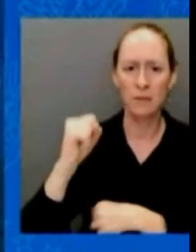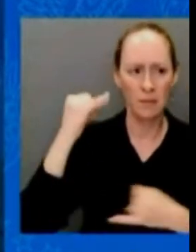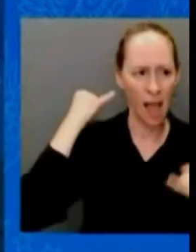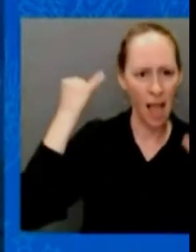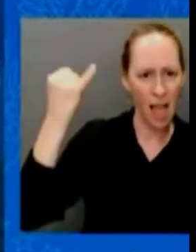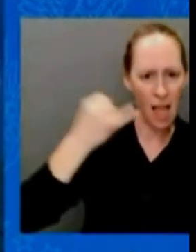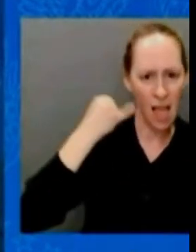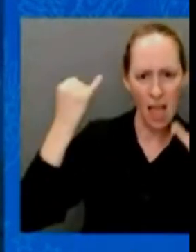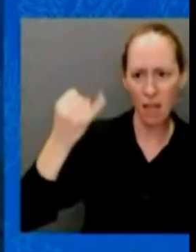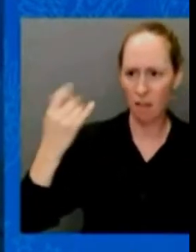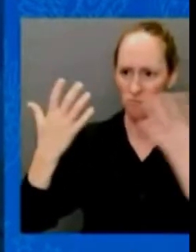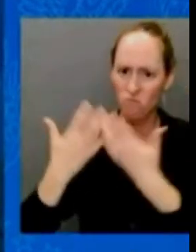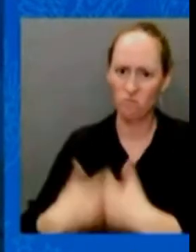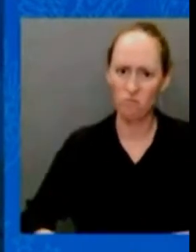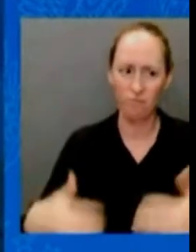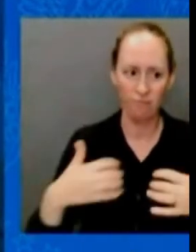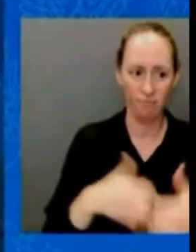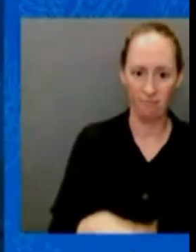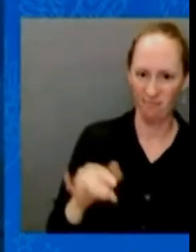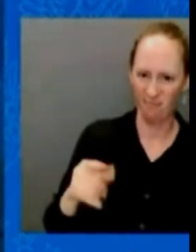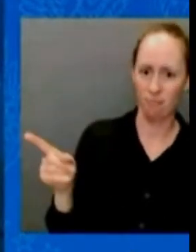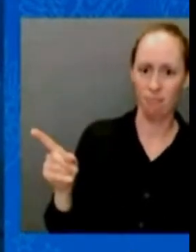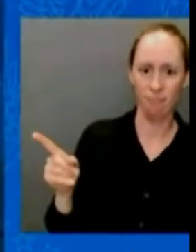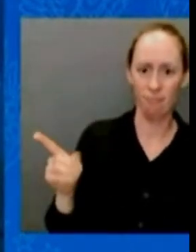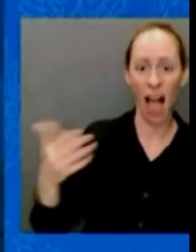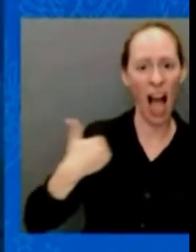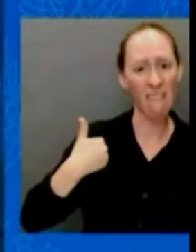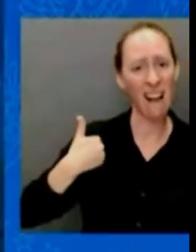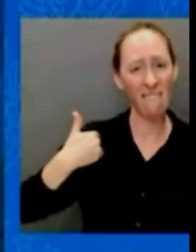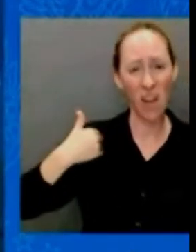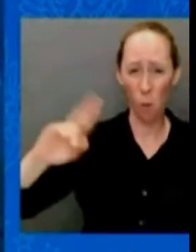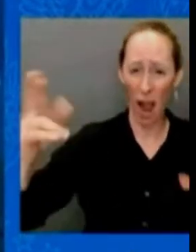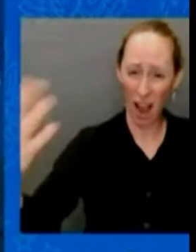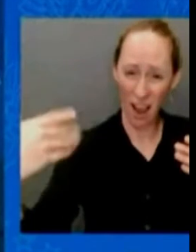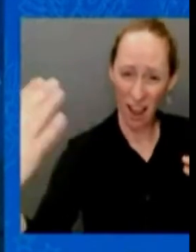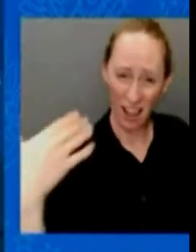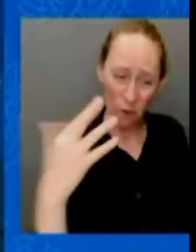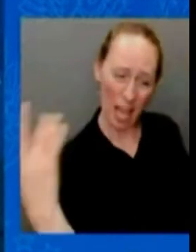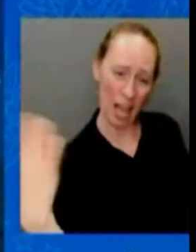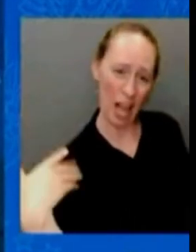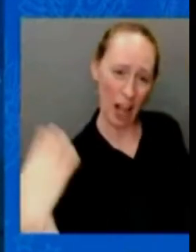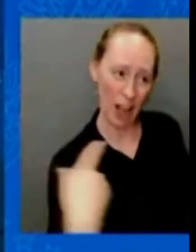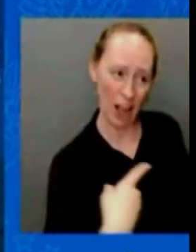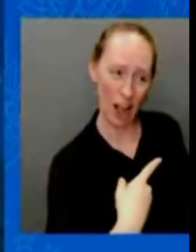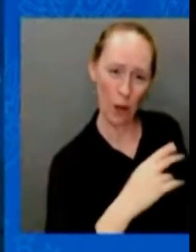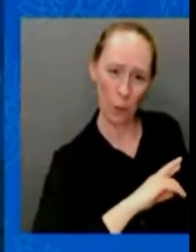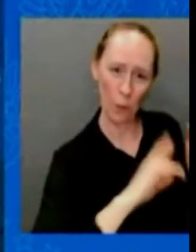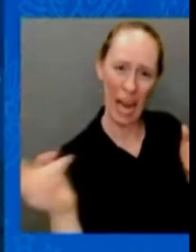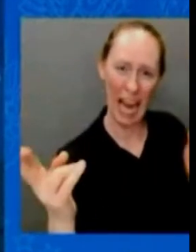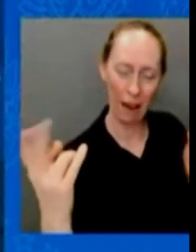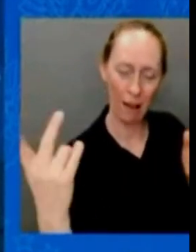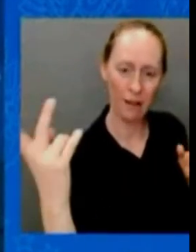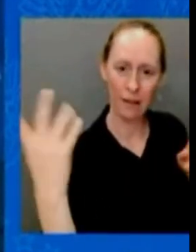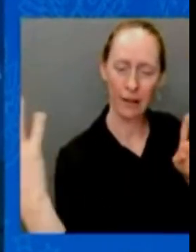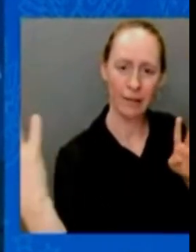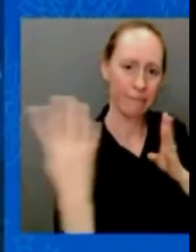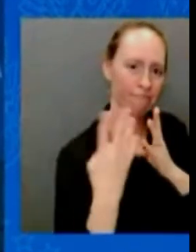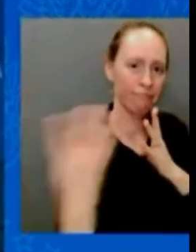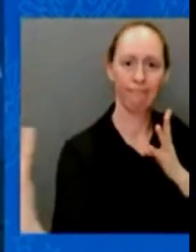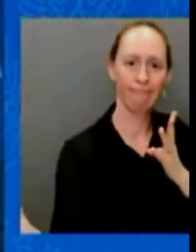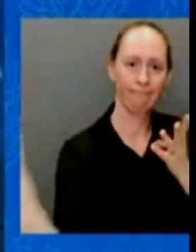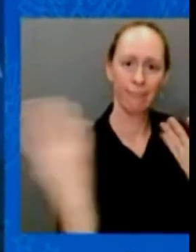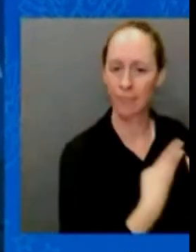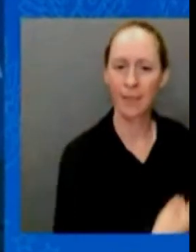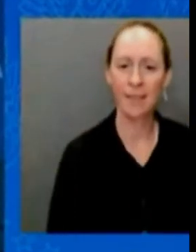the table with promises for education, for a pipeline of the best students, of the best workers, someone who could come